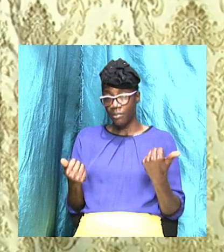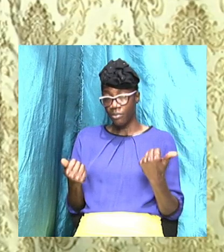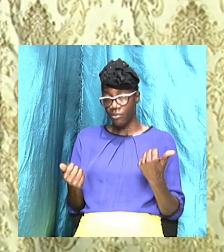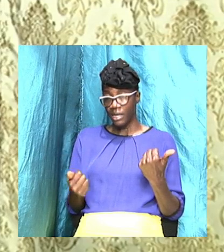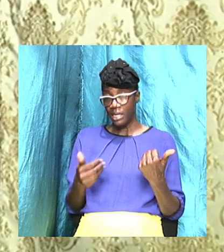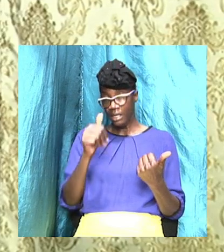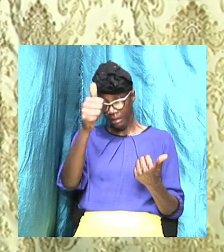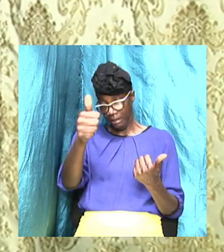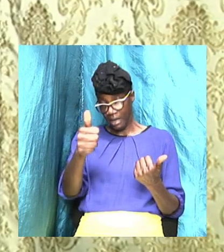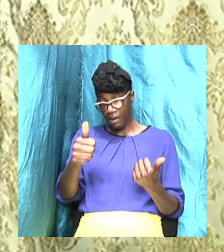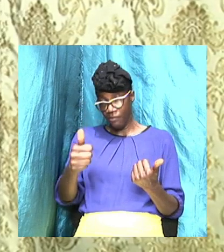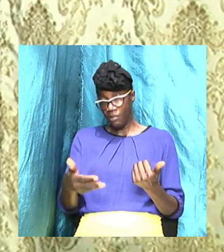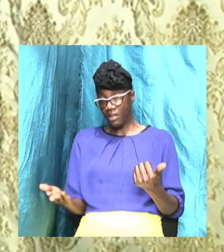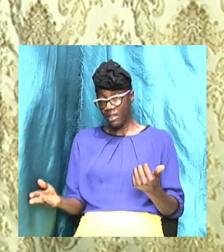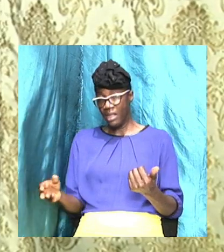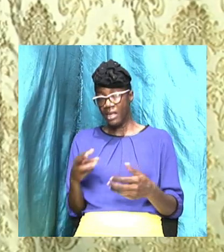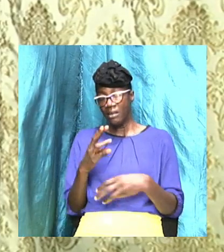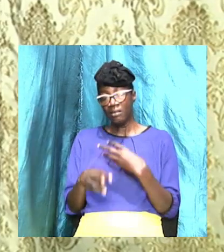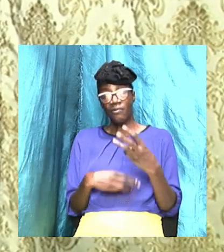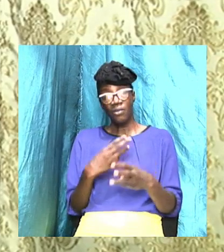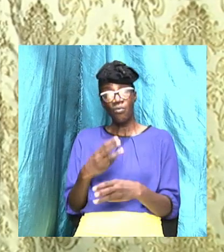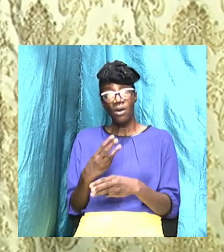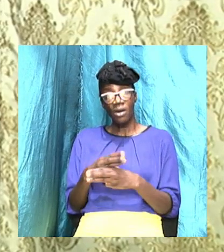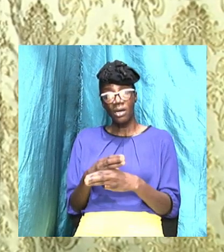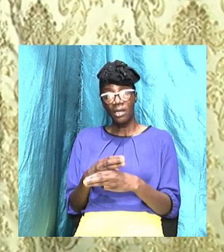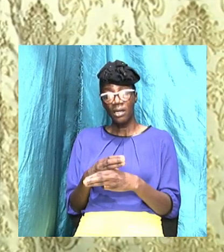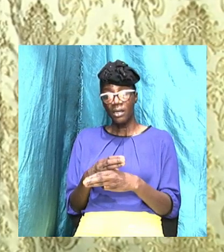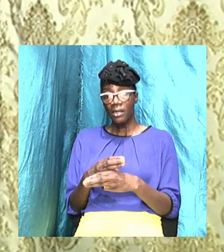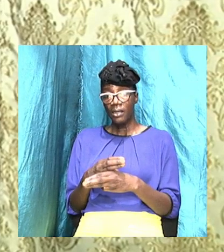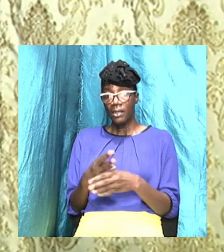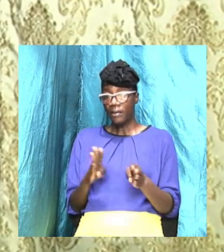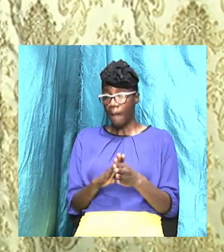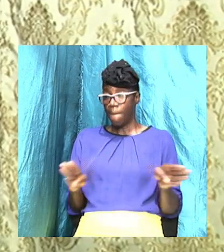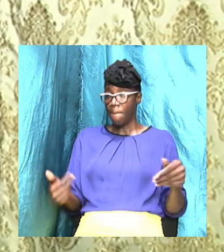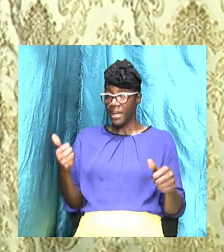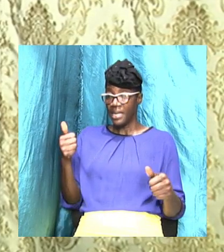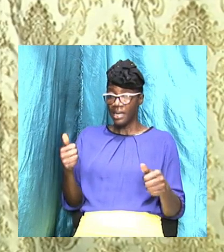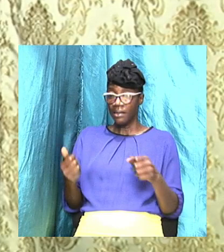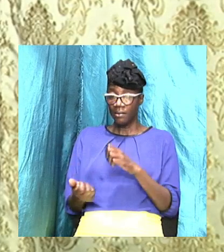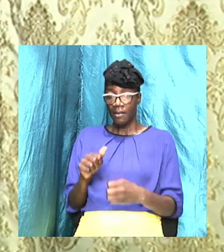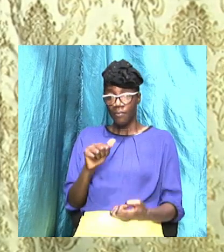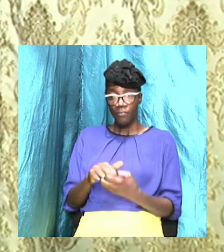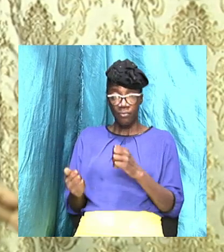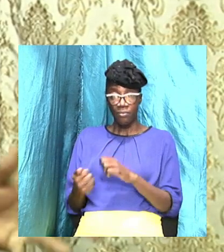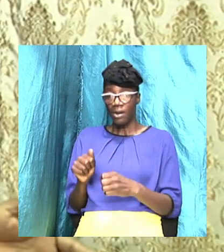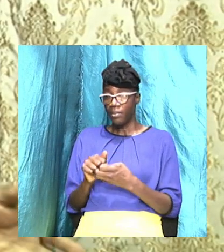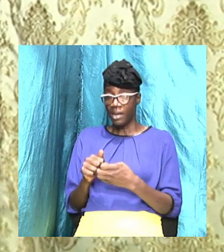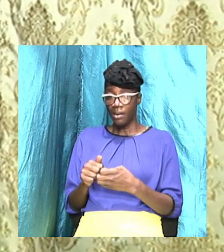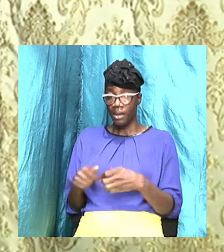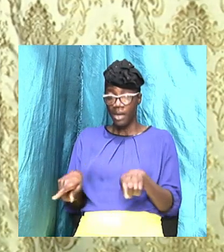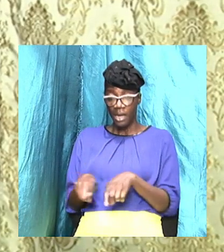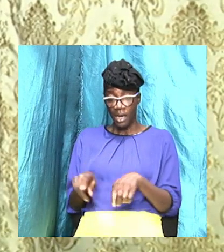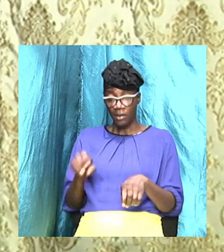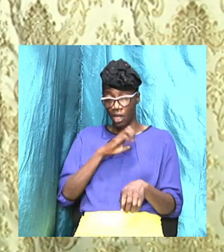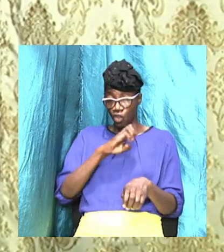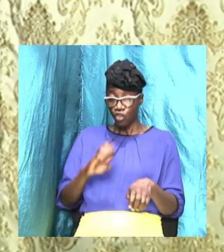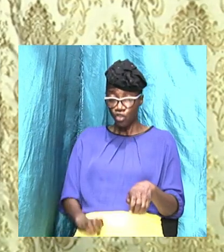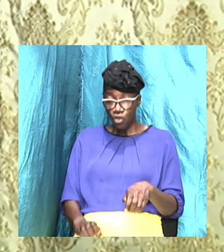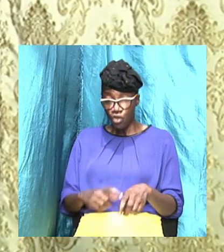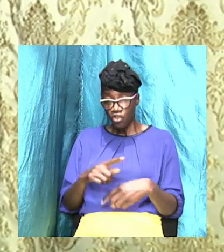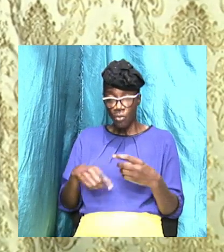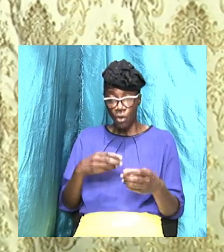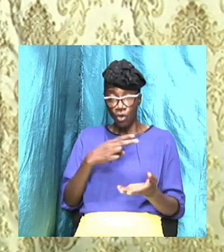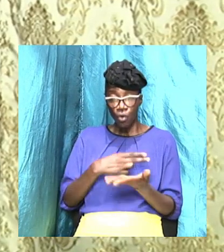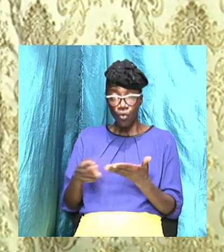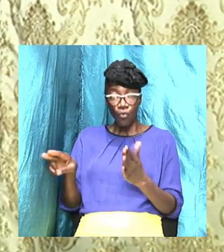world. And that is one of the biggest challenges we have as a church as it pertains to holiness.